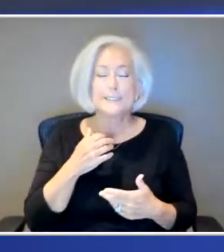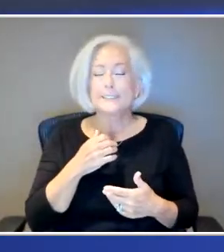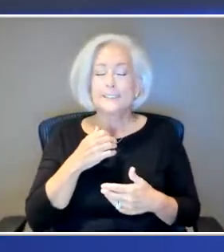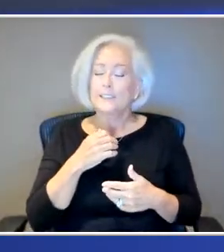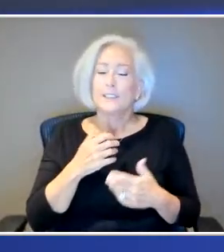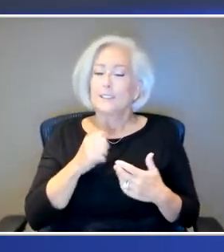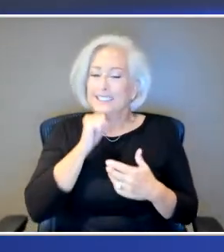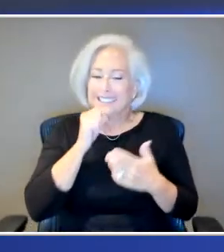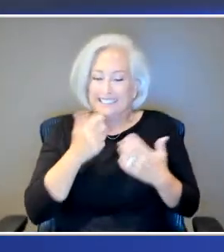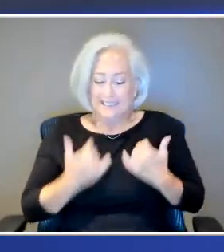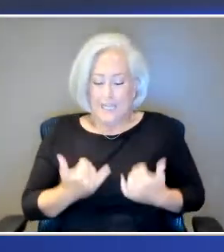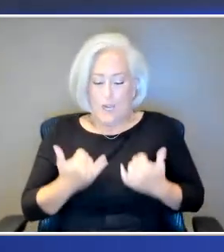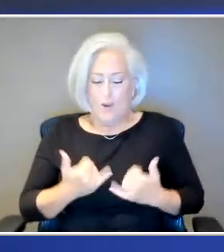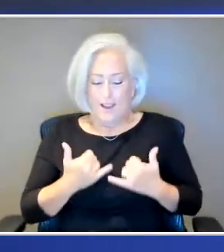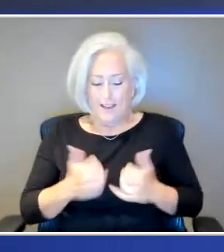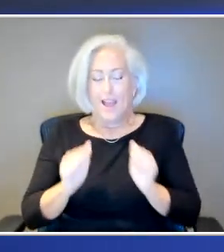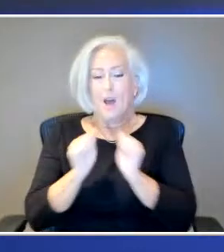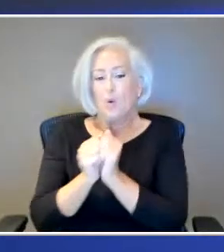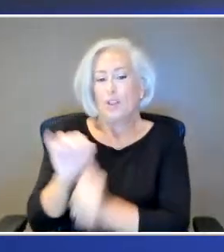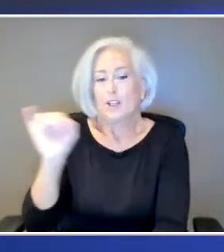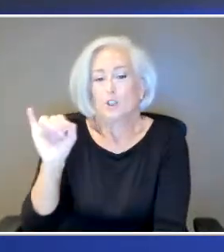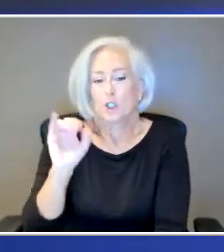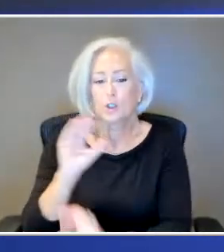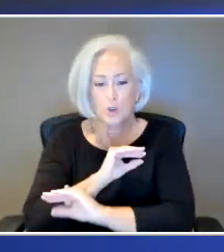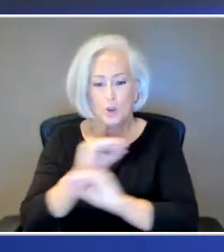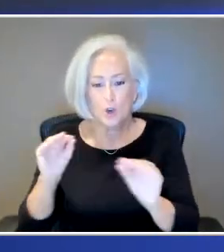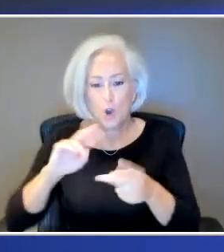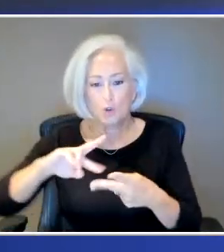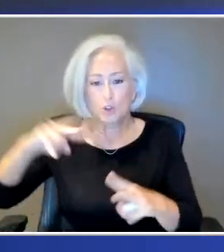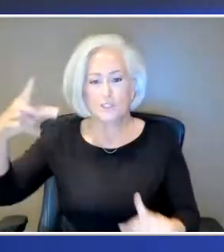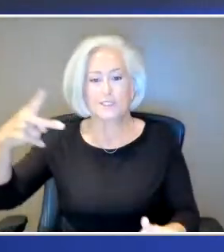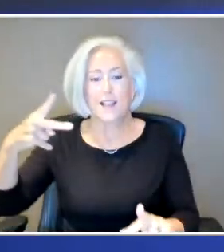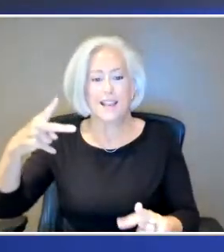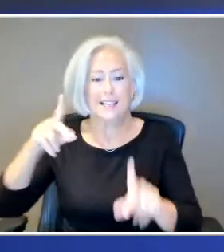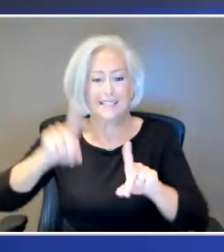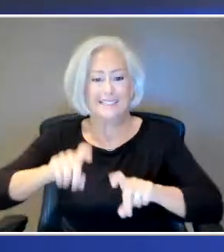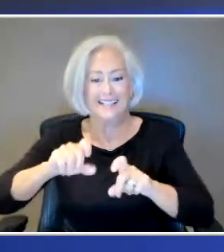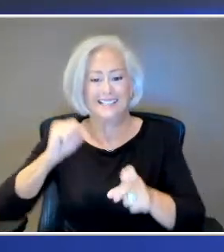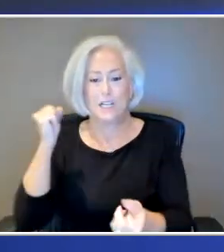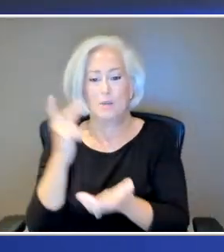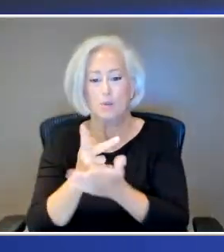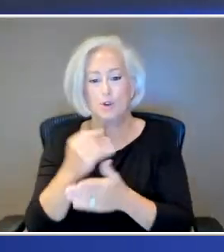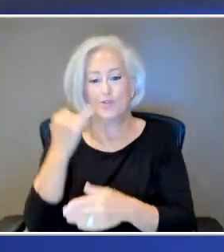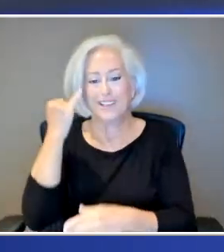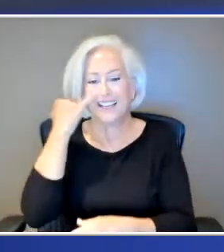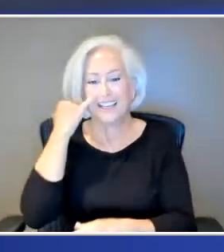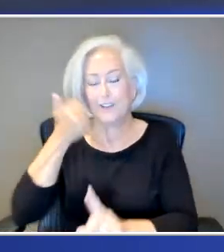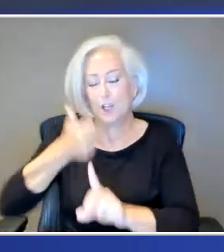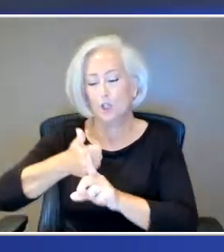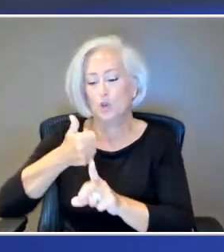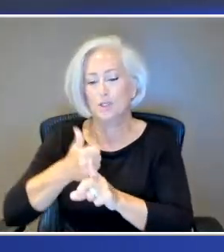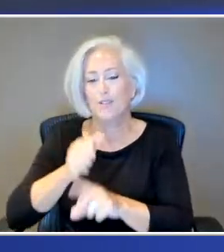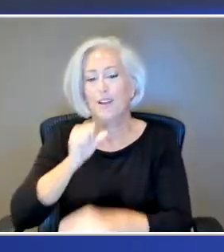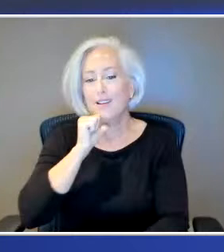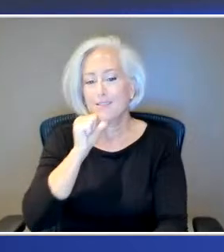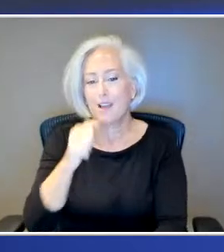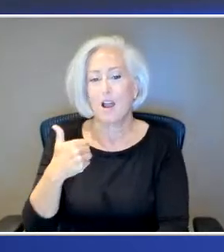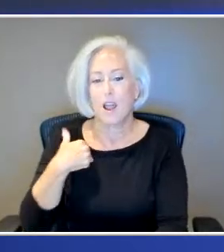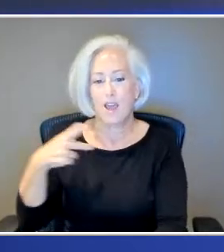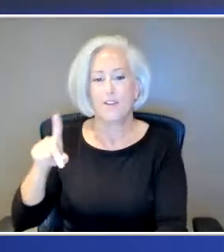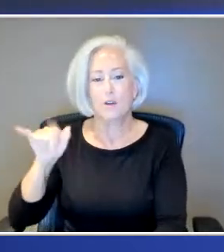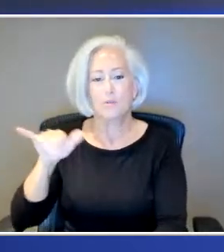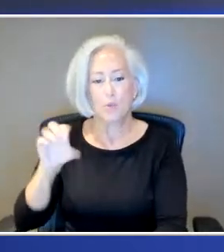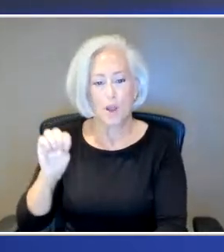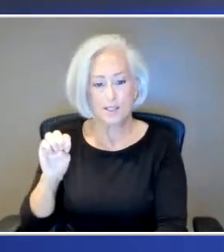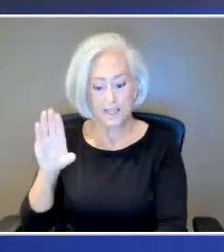with the way insurance works, there's no genetic testing that would be approved by insurance if you are not personally diagnosed with prostate cancer. But if you